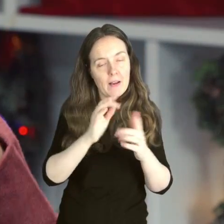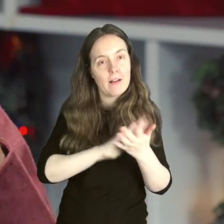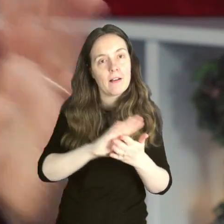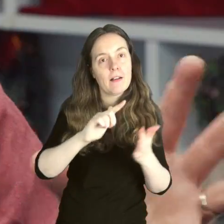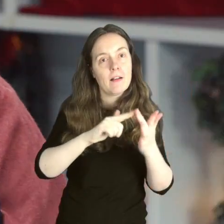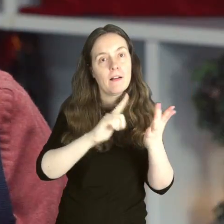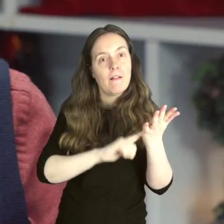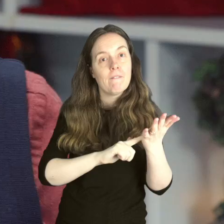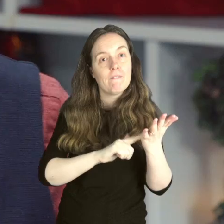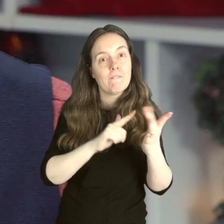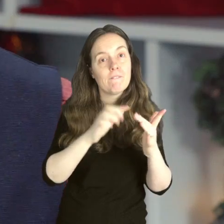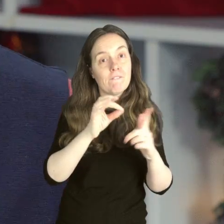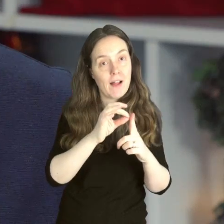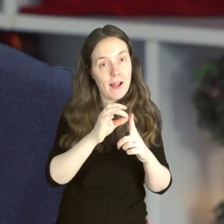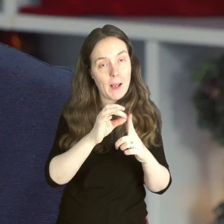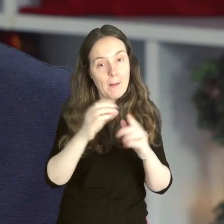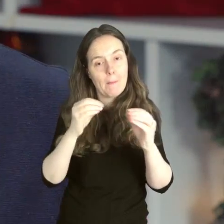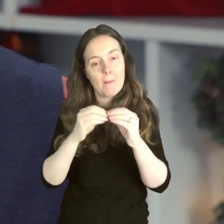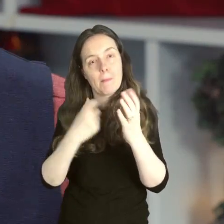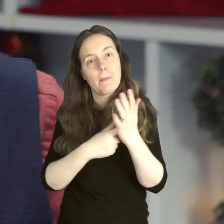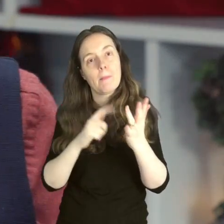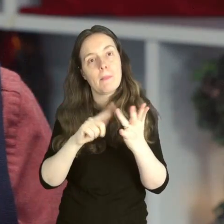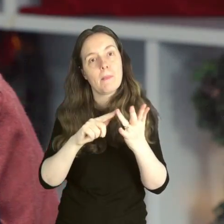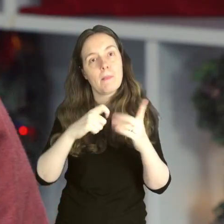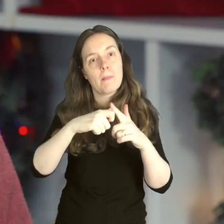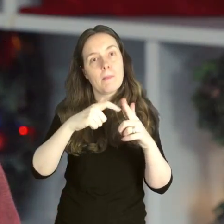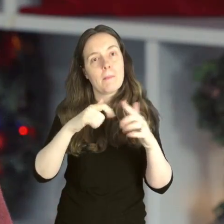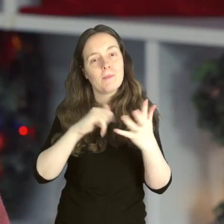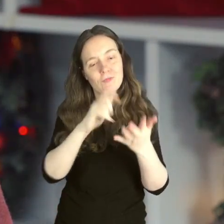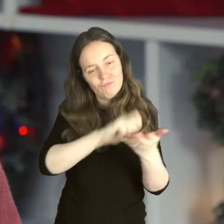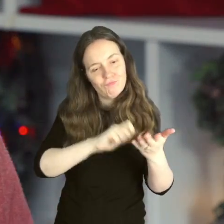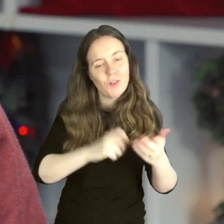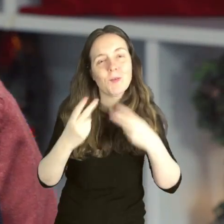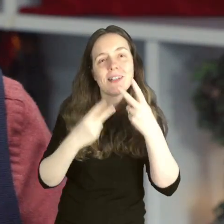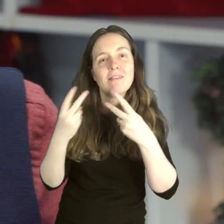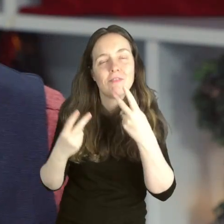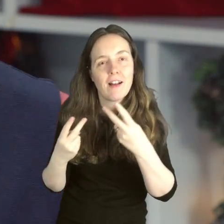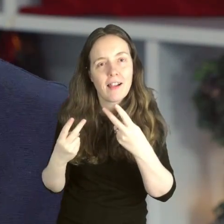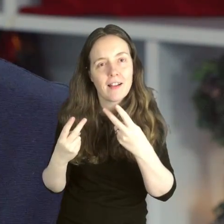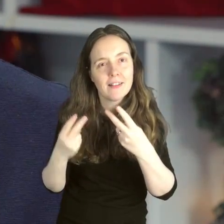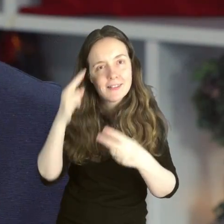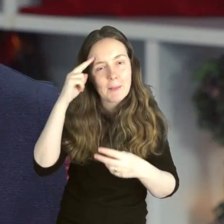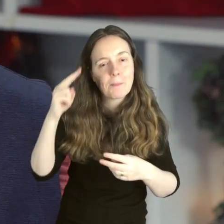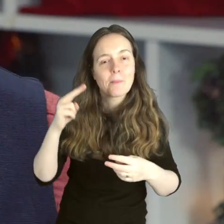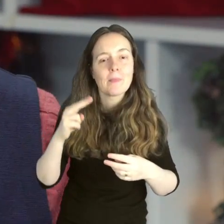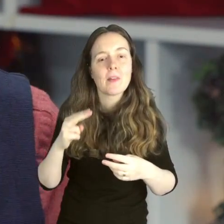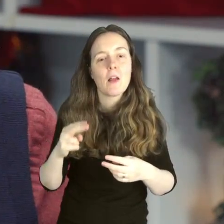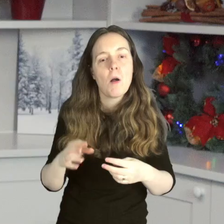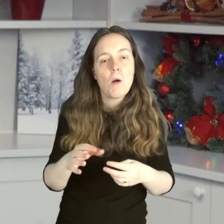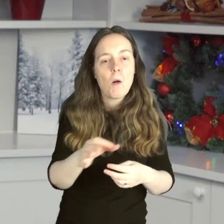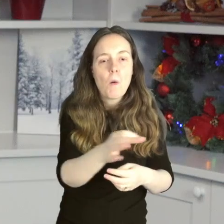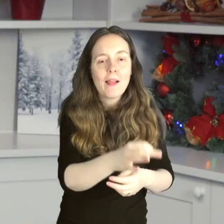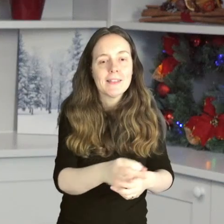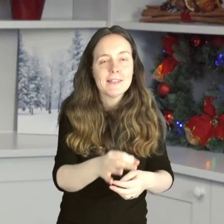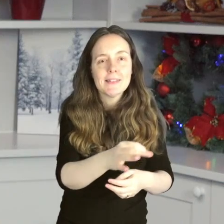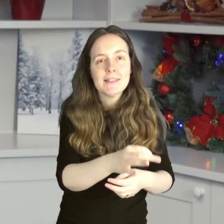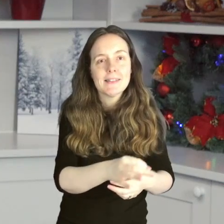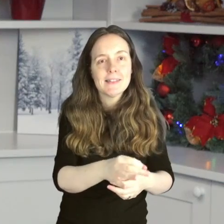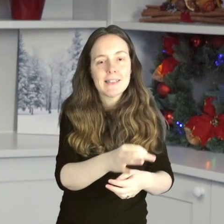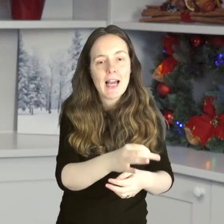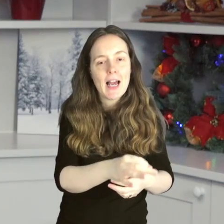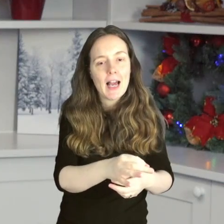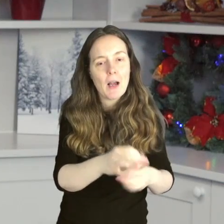wrote a beautiful carol, O Little Town of Bethlehem. And